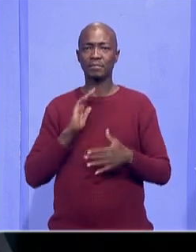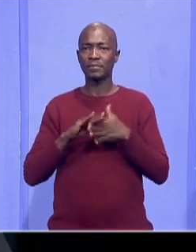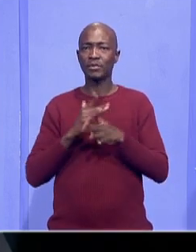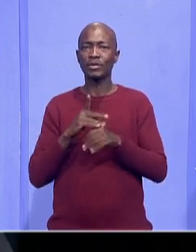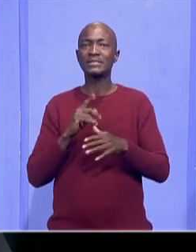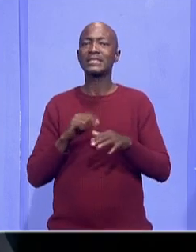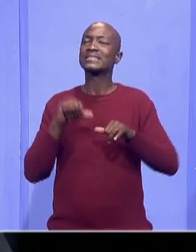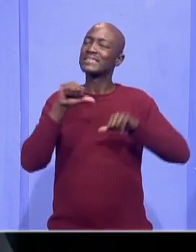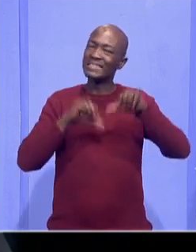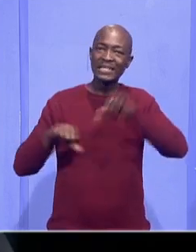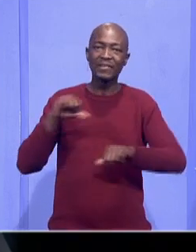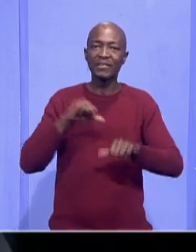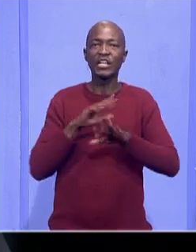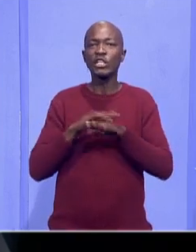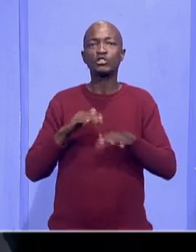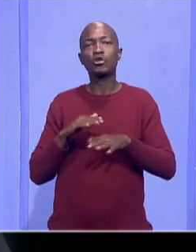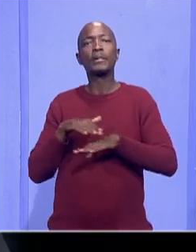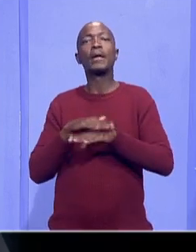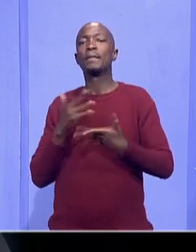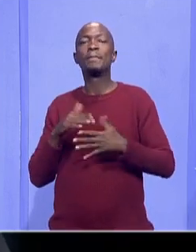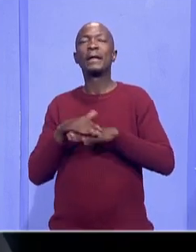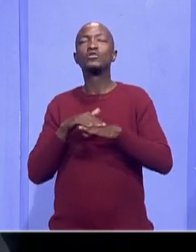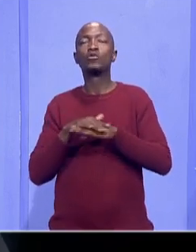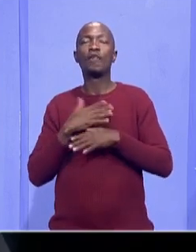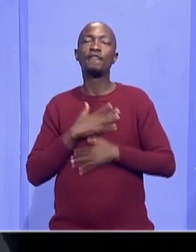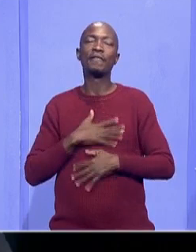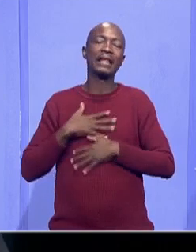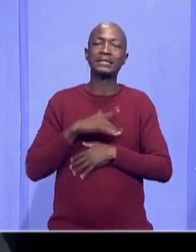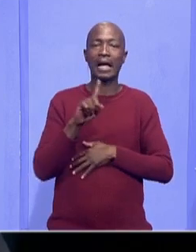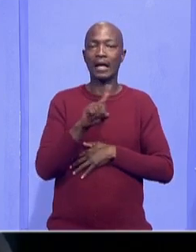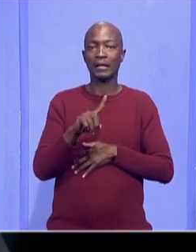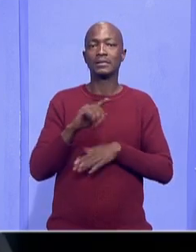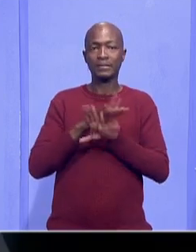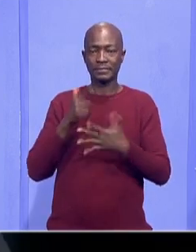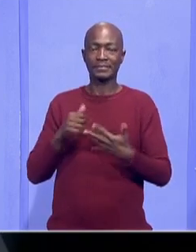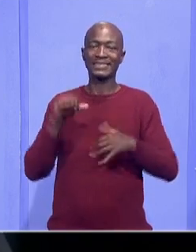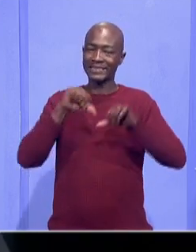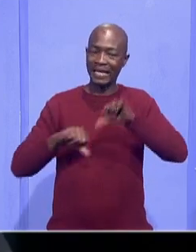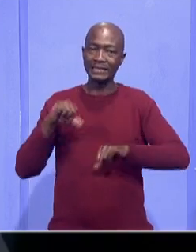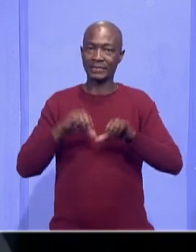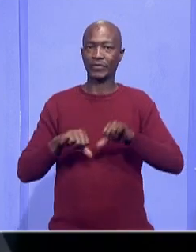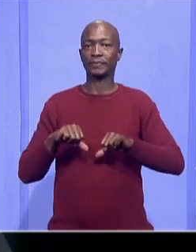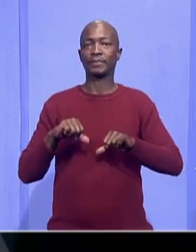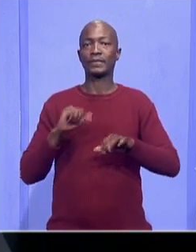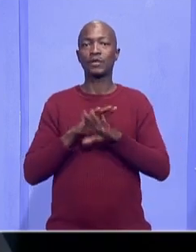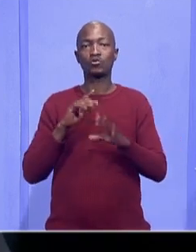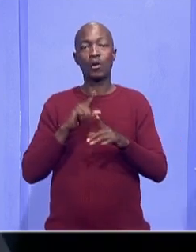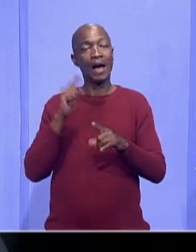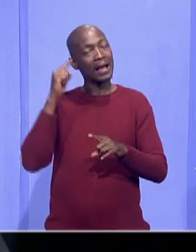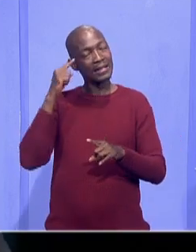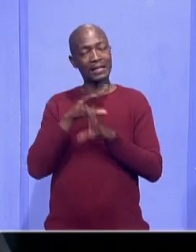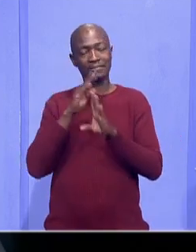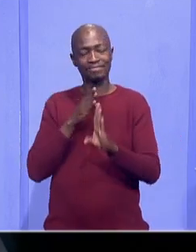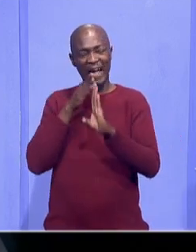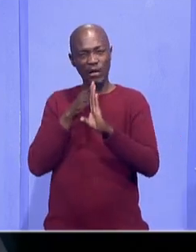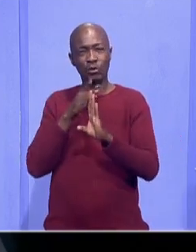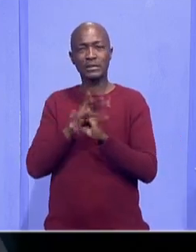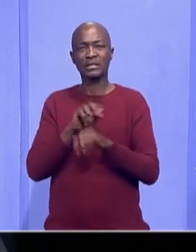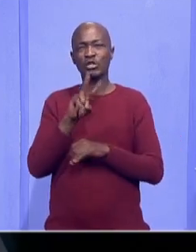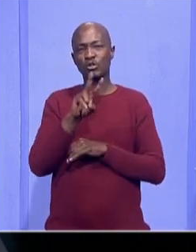just based on feelings and sentiments. We think the accuracy which we have achieved so far is quite good, and 2%